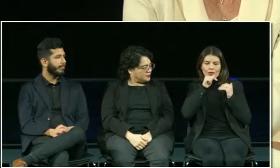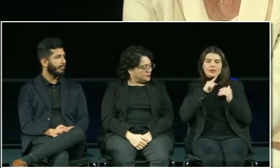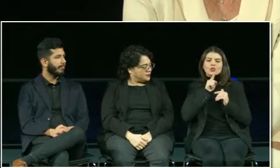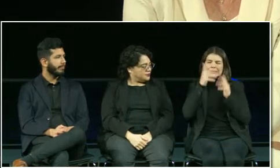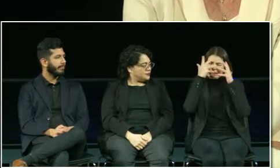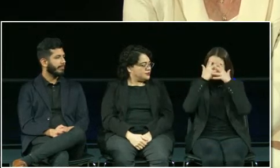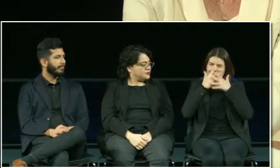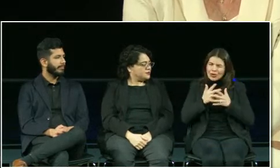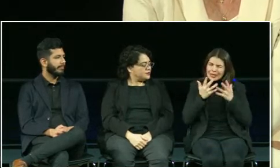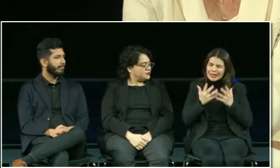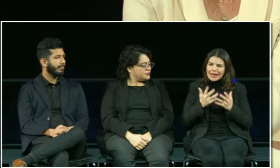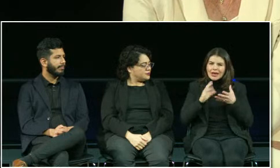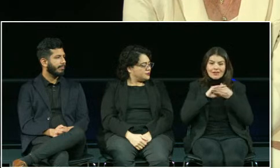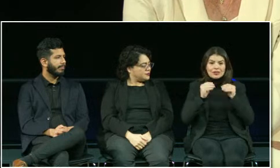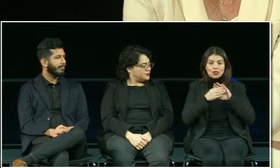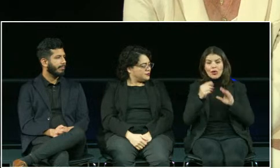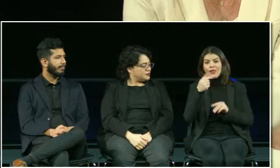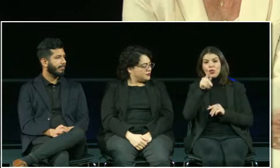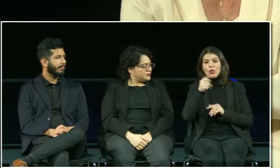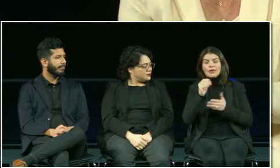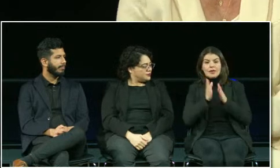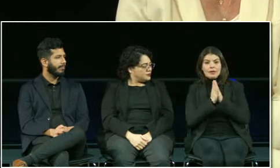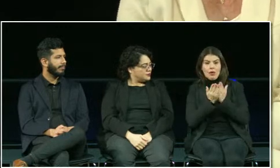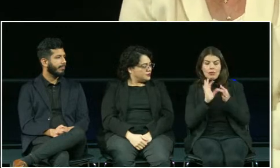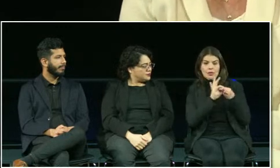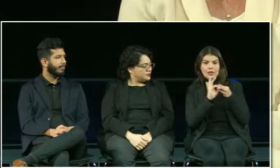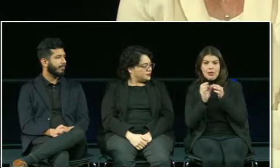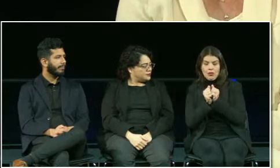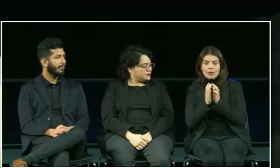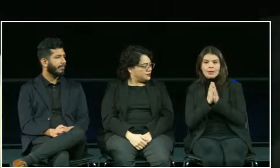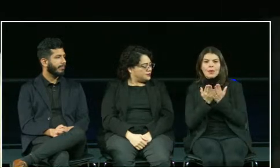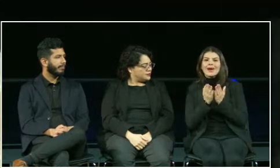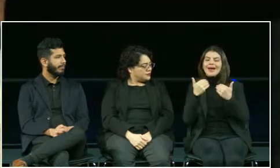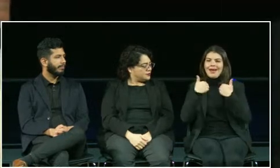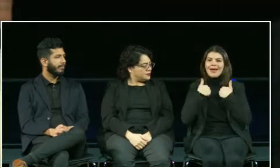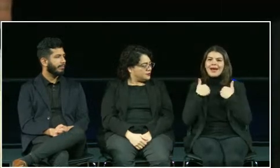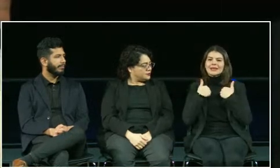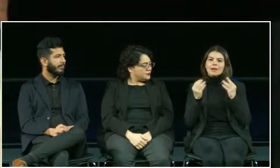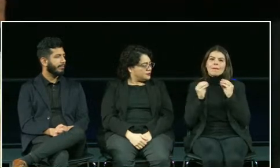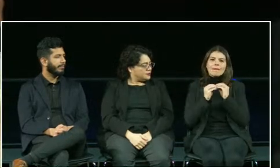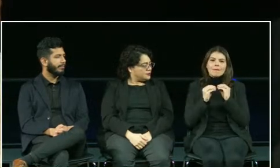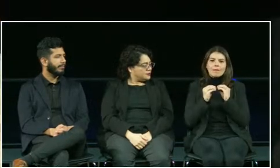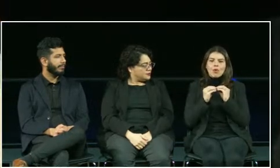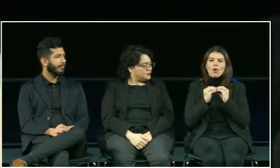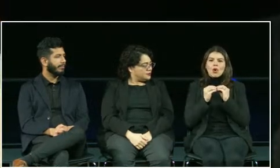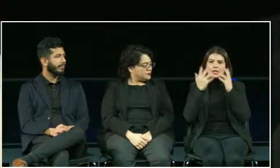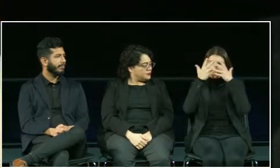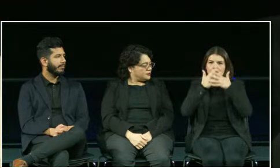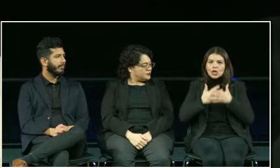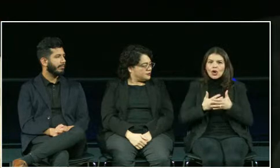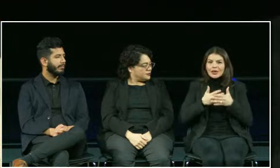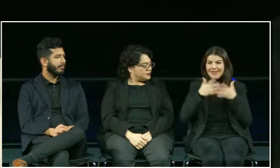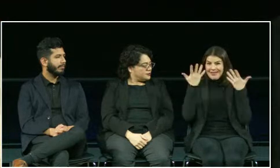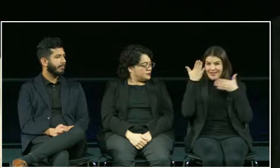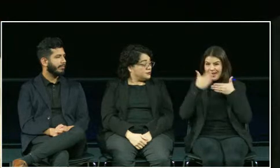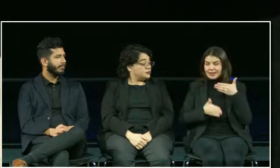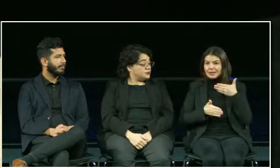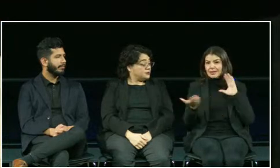story. The graphic novel that is based upon does have an even more dark ending than the